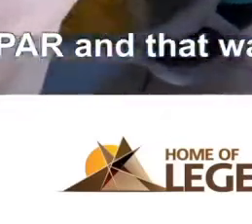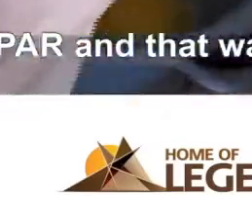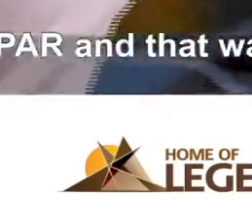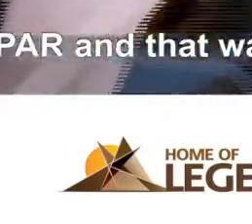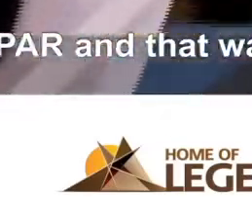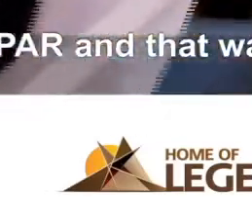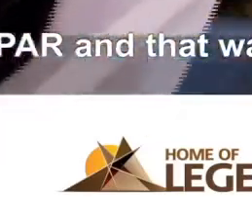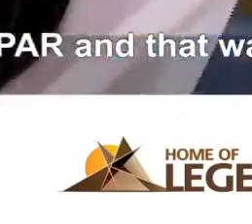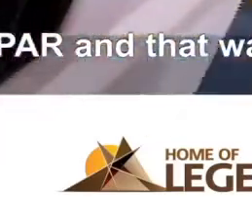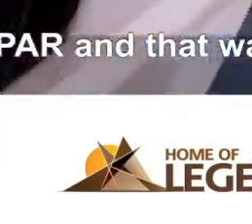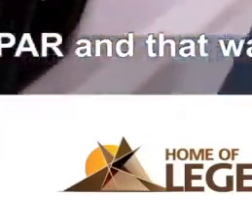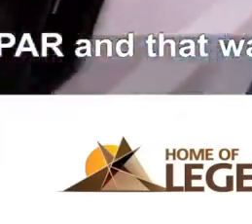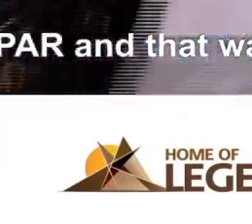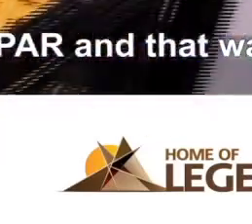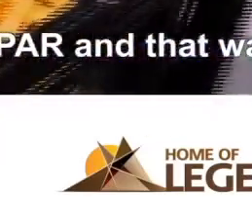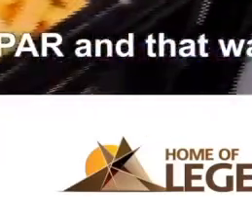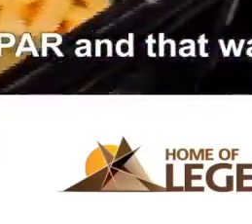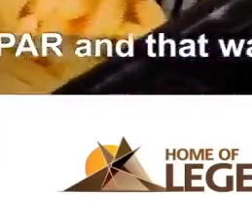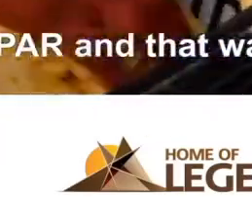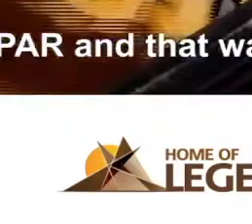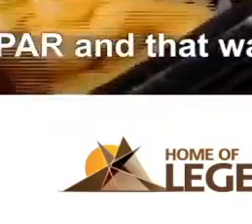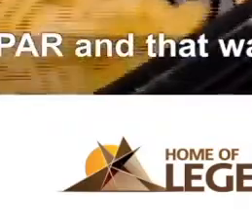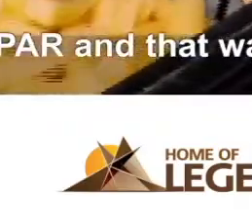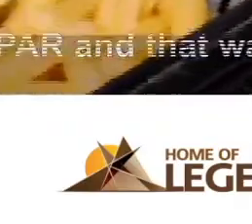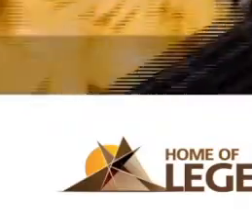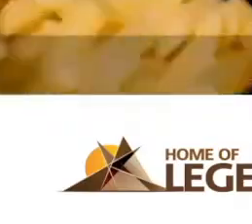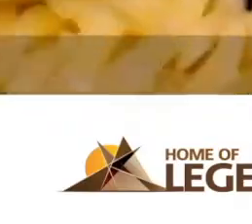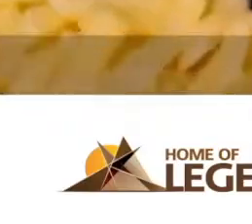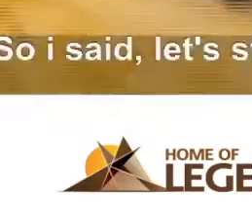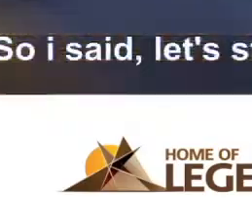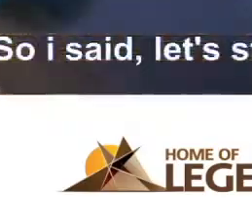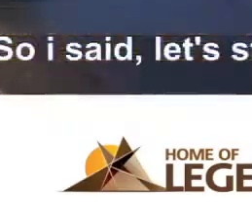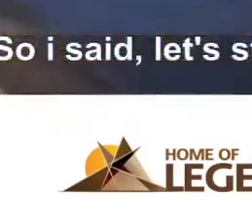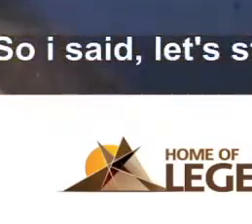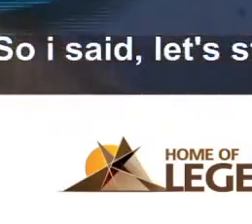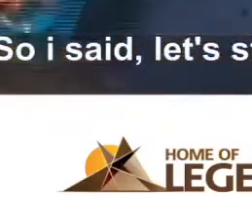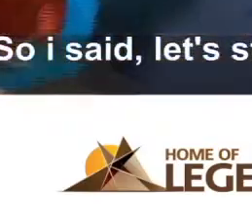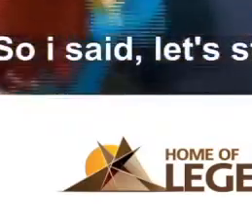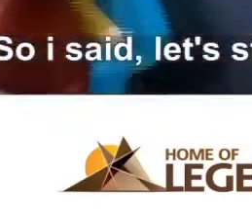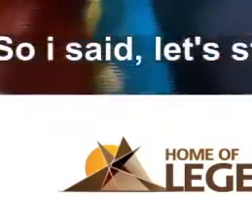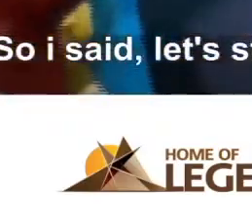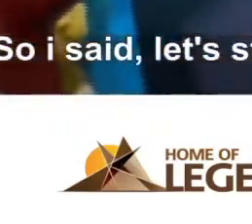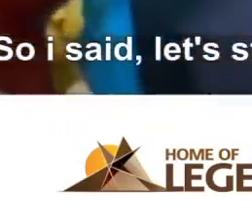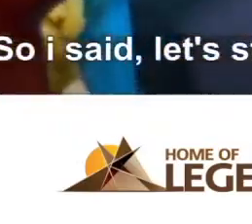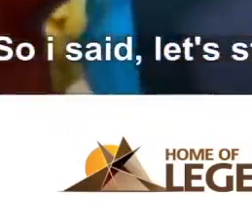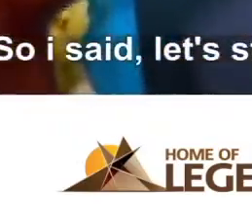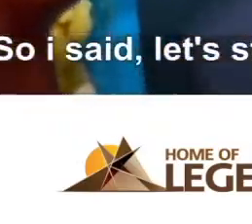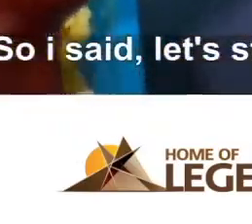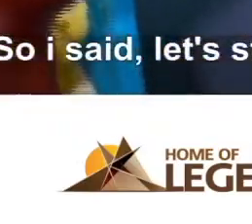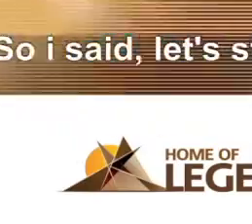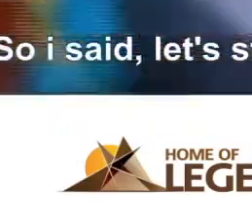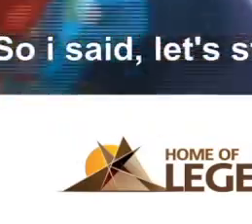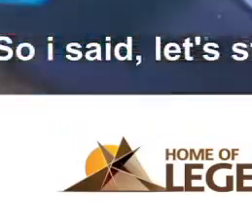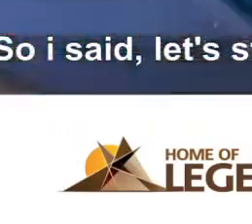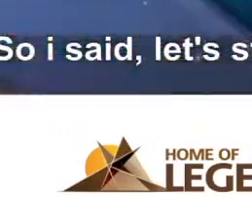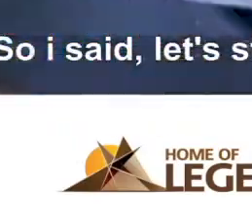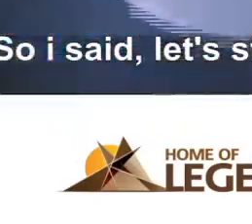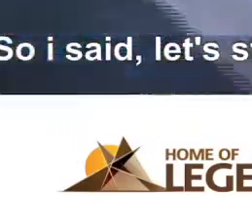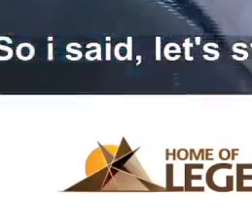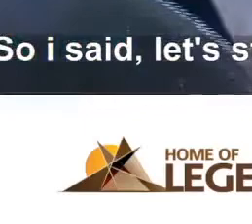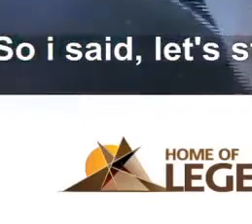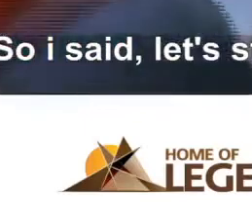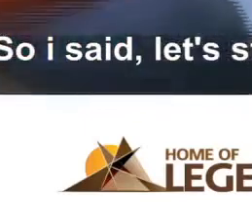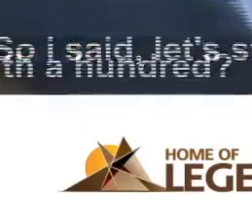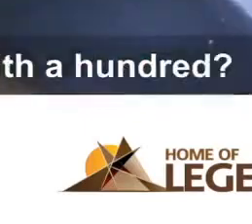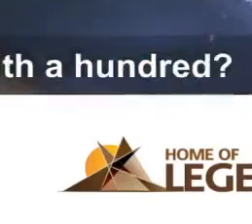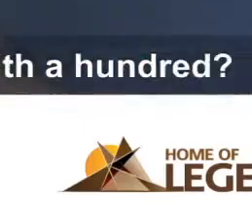that was 5 bags of potato chips. They actually asked me, what can we do? So I said, let's start